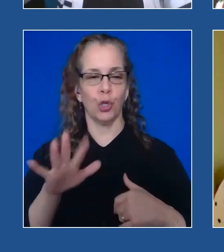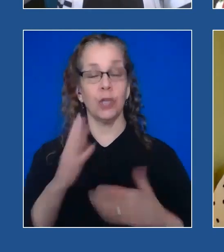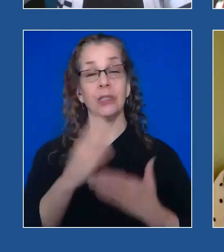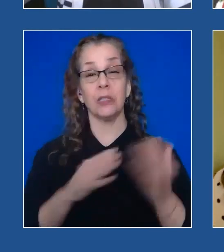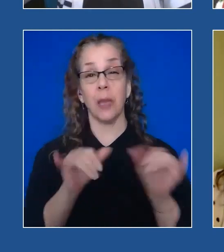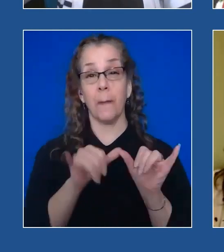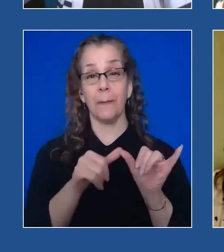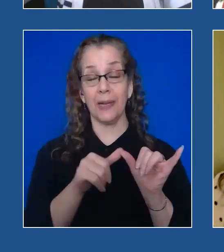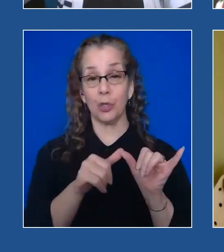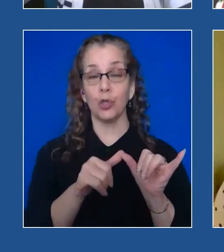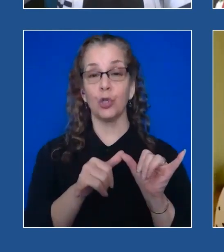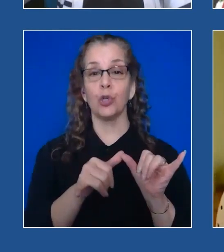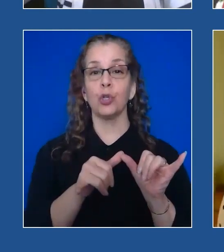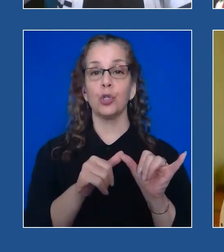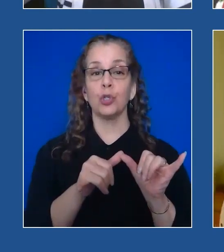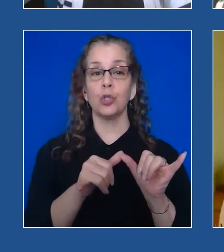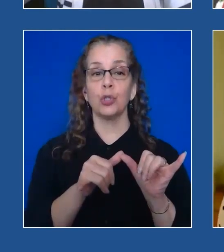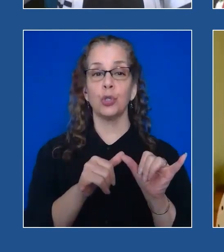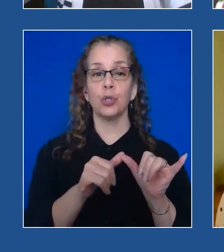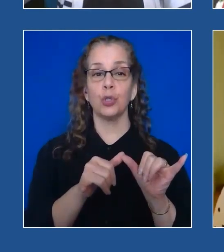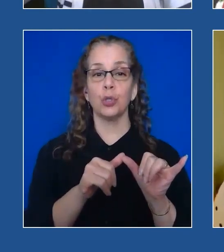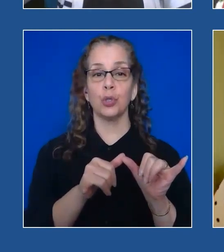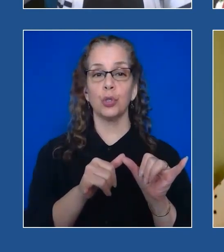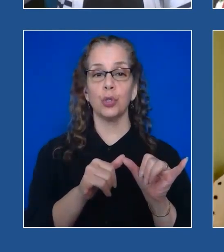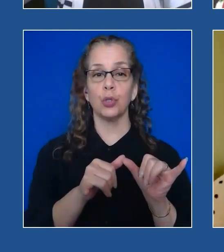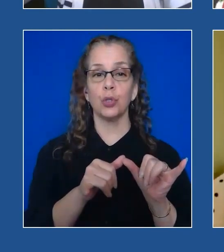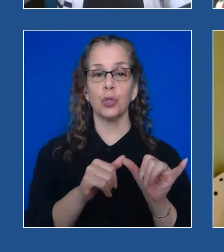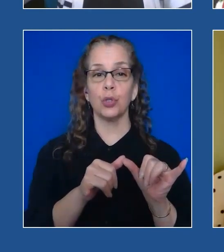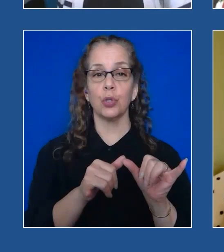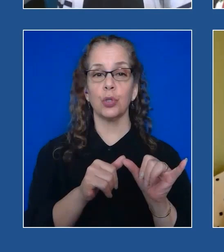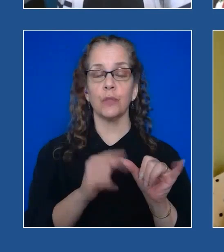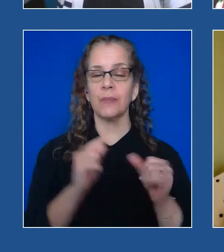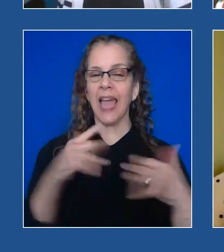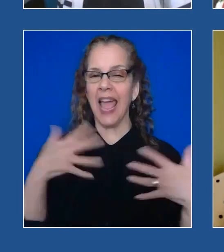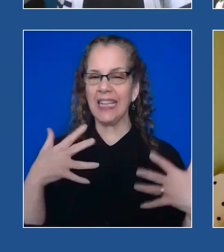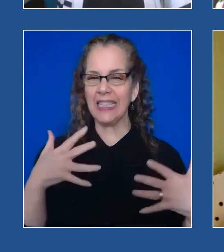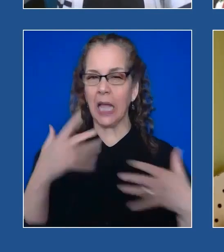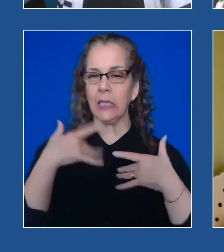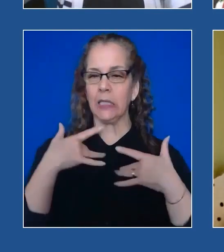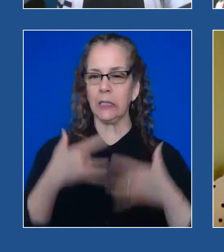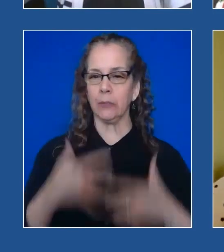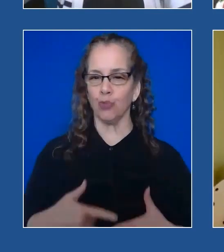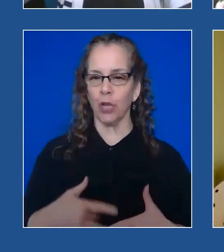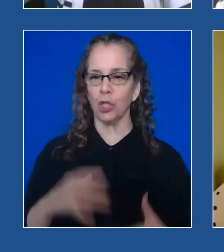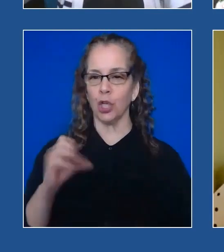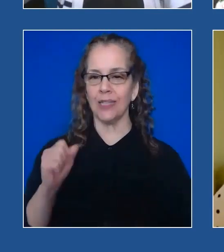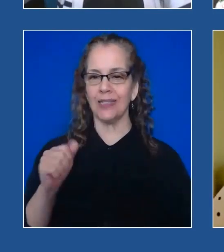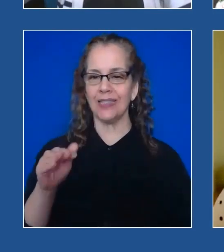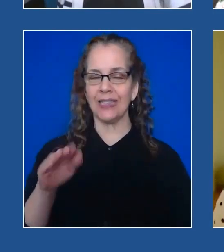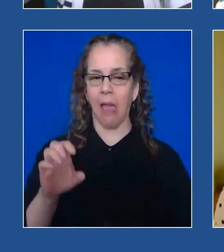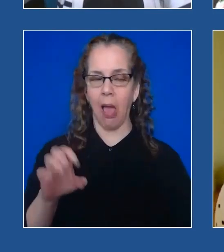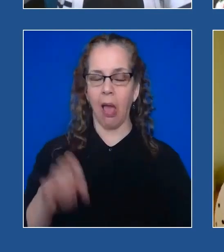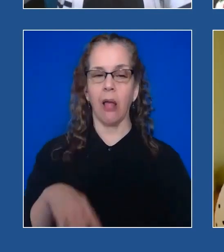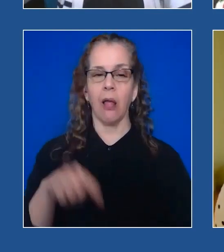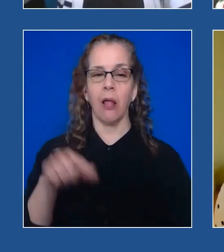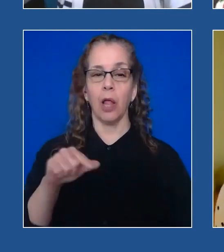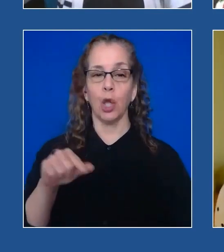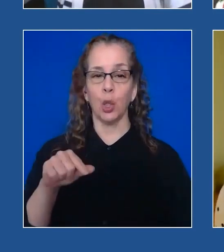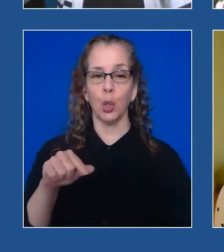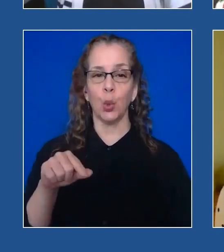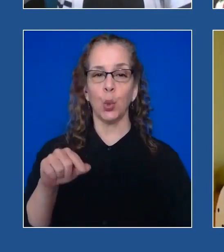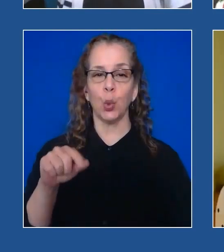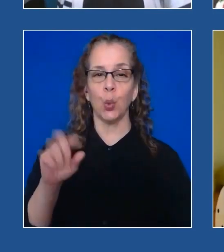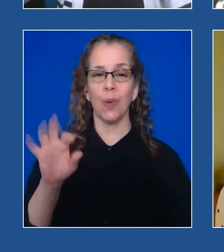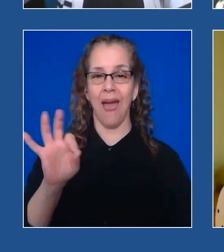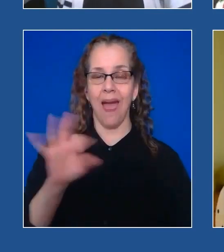there are the PROMIS, anxiety, and depression scales. Some programs are using the PHQ-9 and the GAD-7 as well, but a